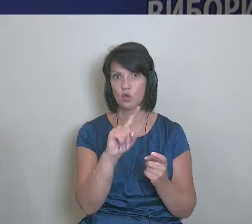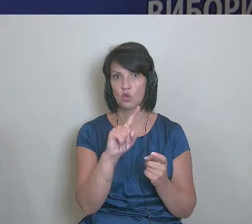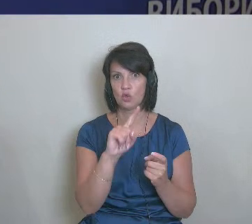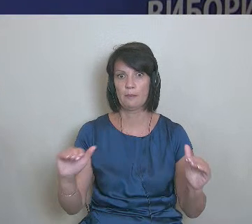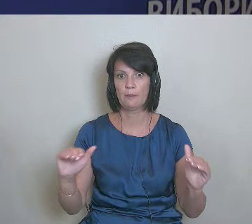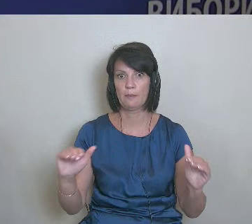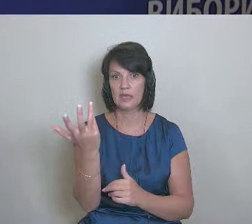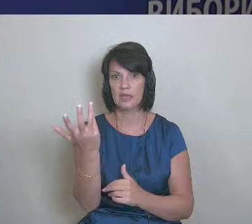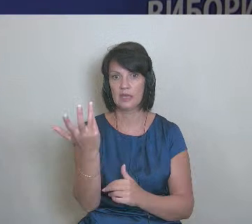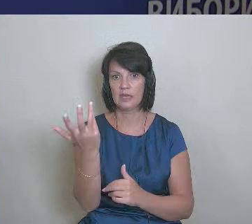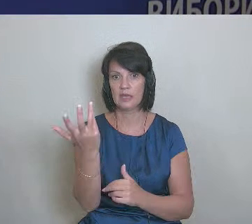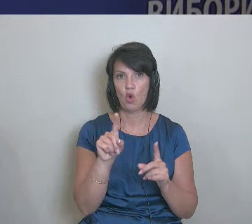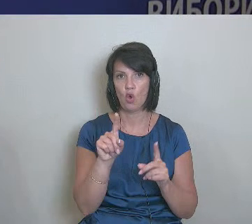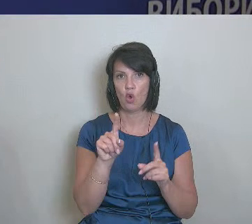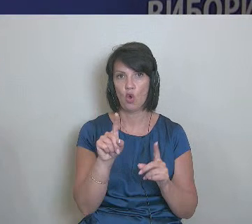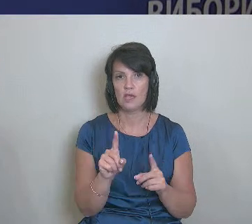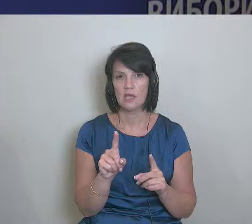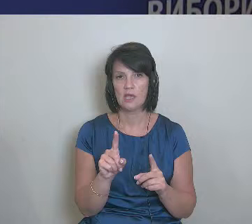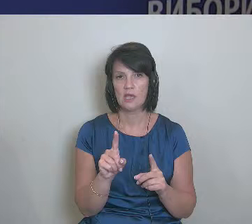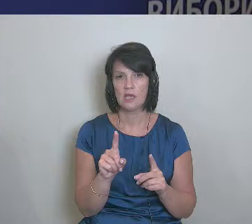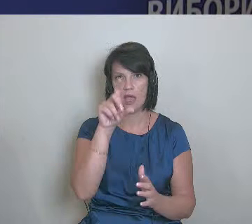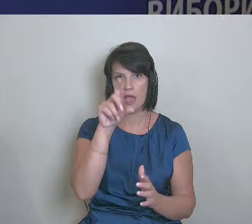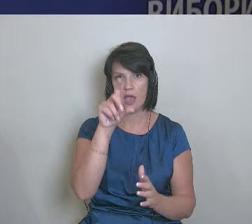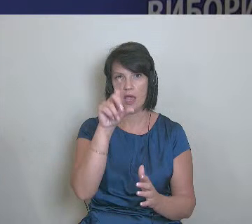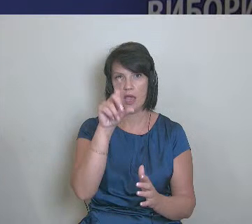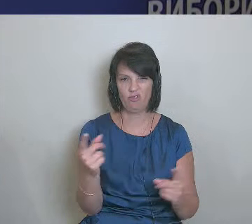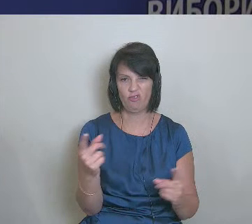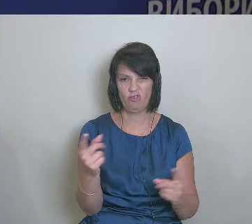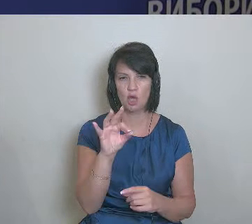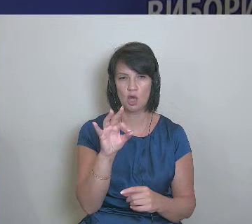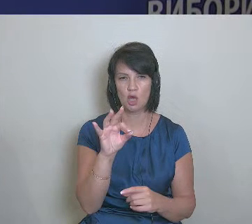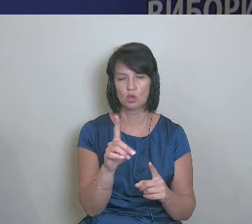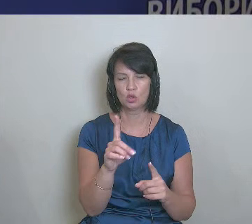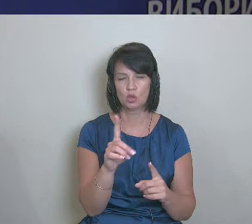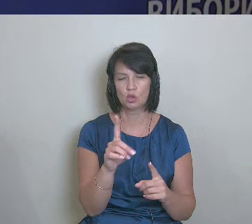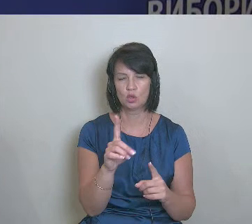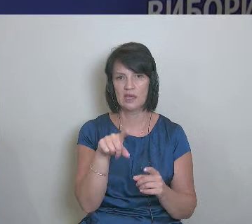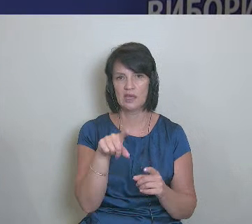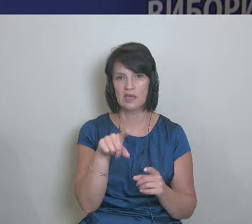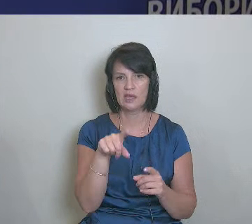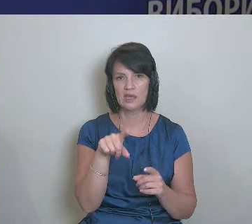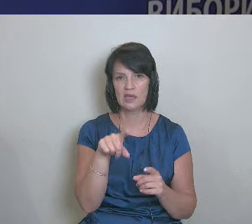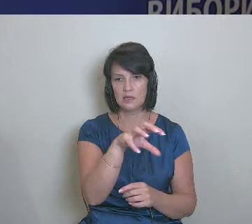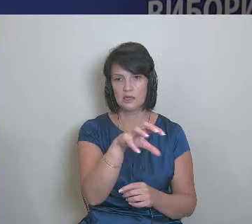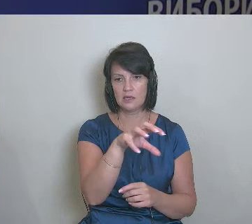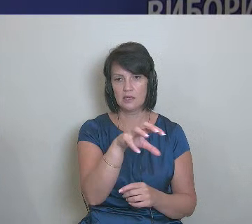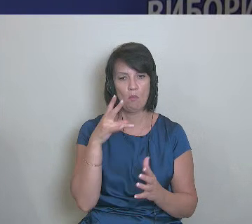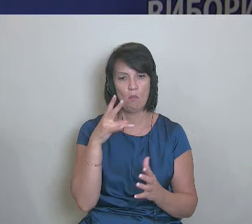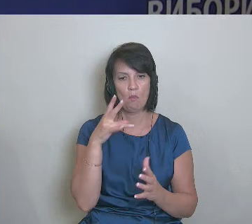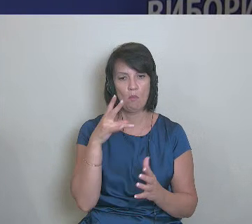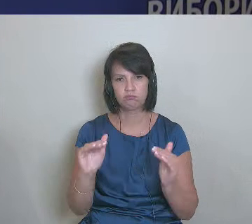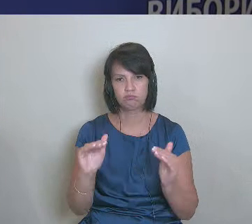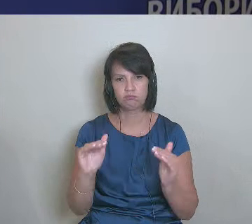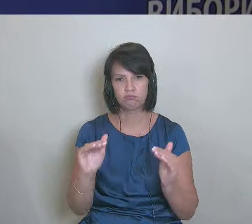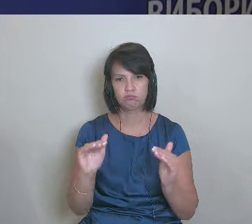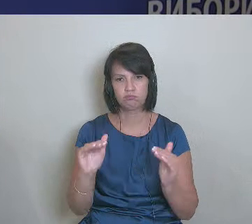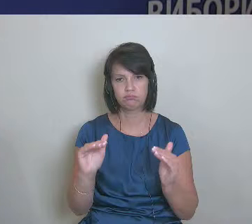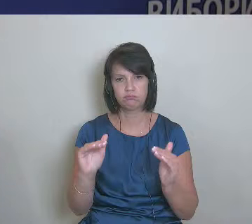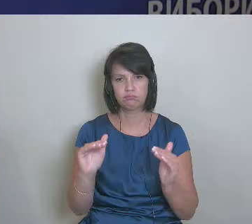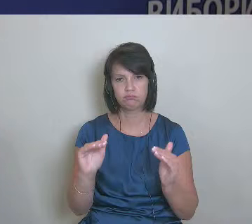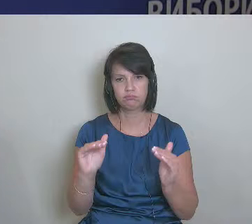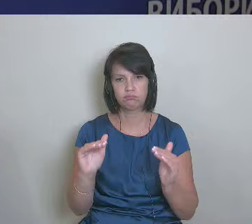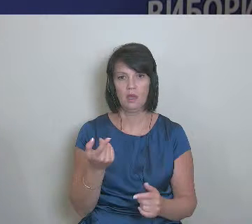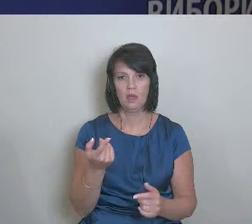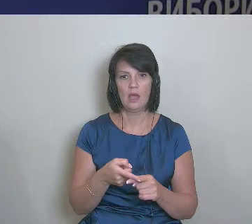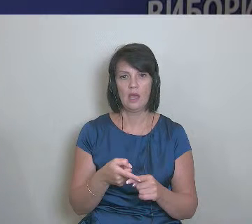And due to the reduction of the number of voters, the number of polling stations is